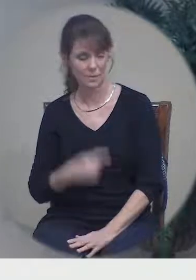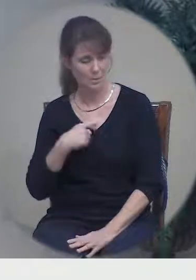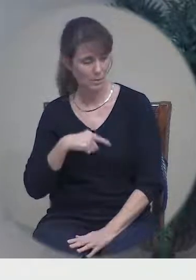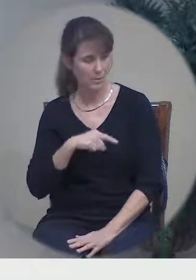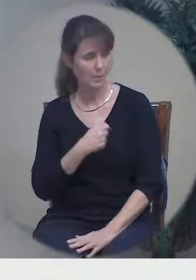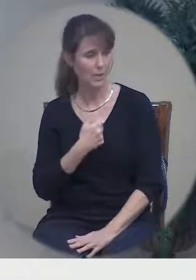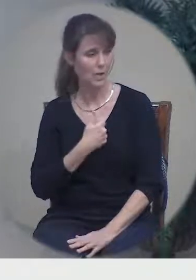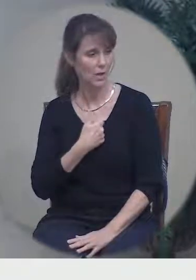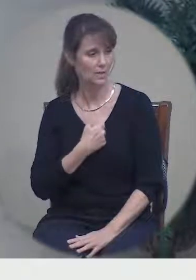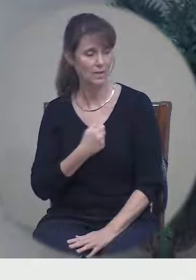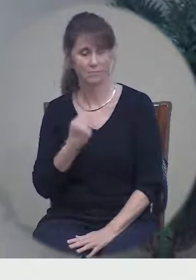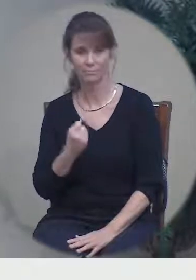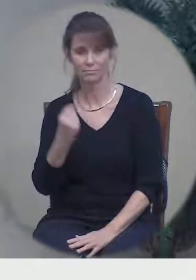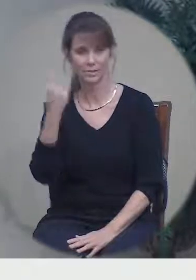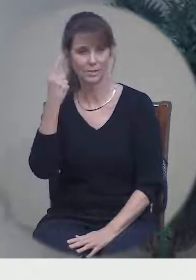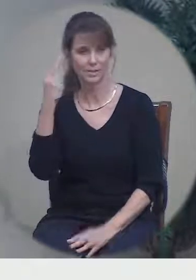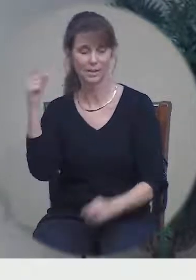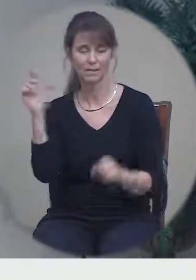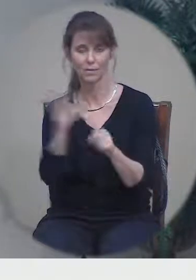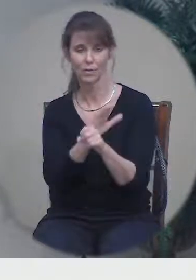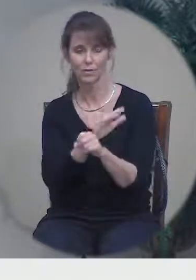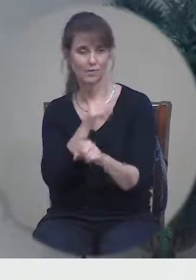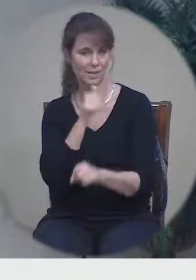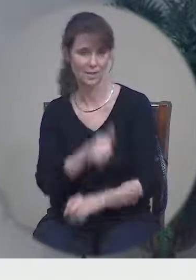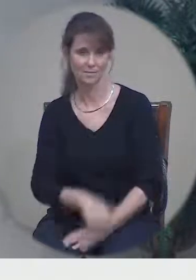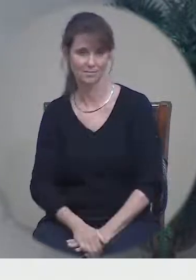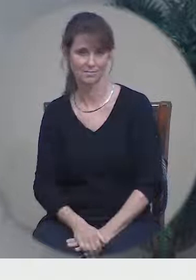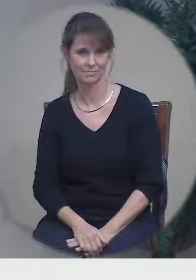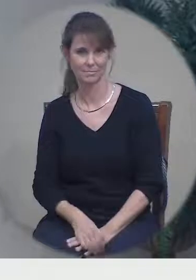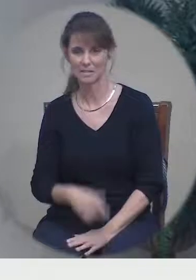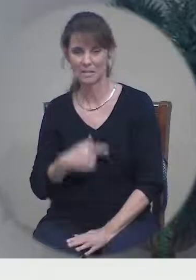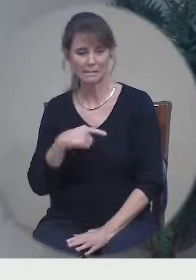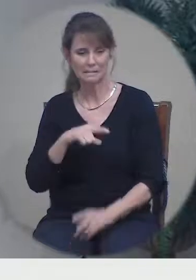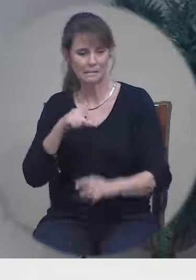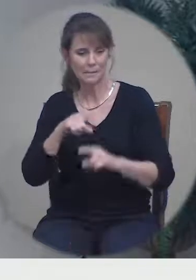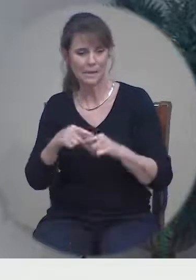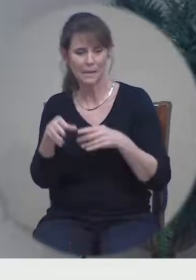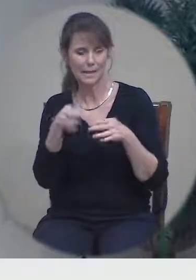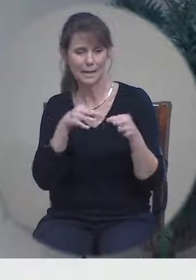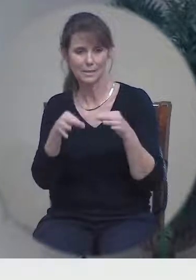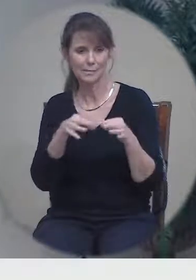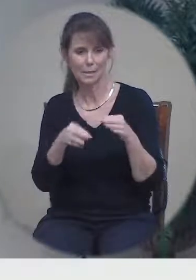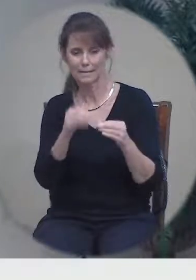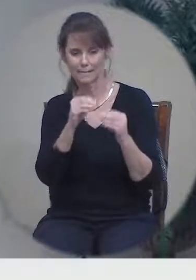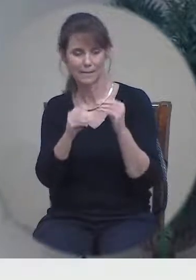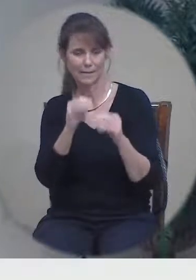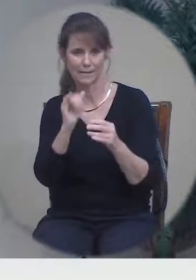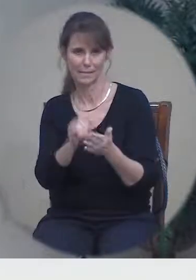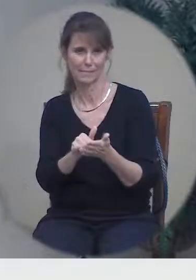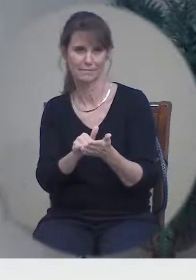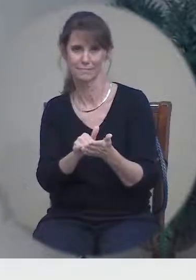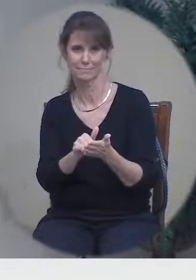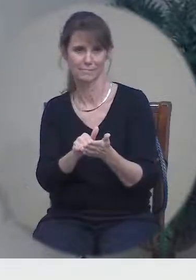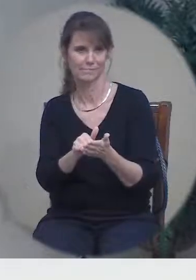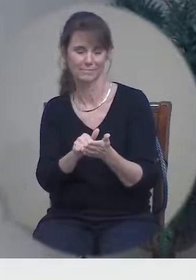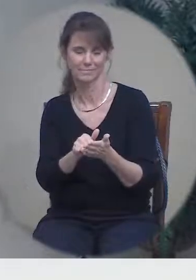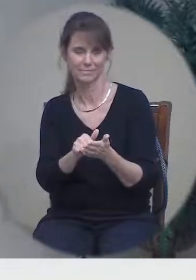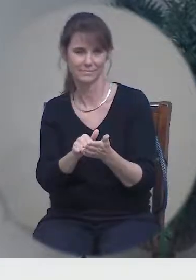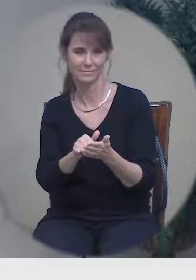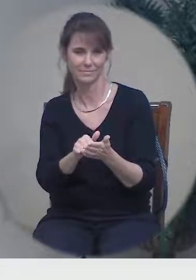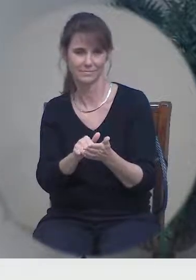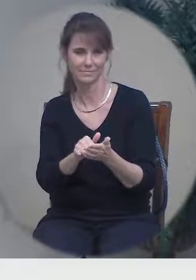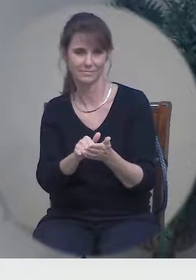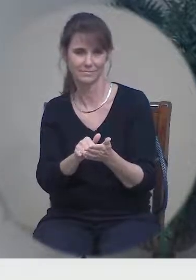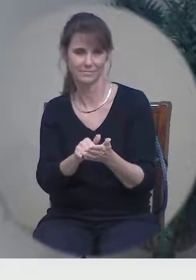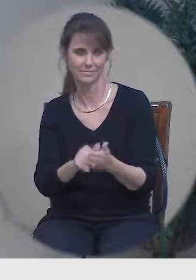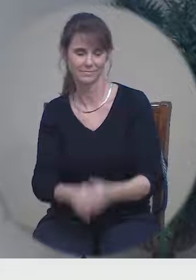and can't just simply explaining away as it is not problematic or not hurtful. But the